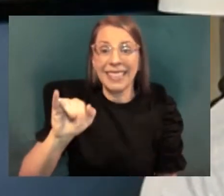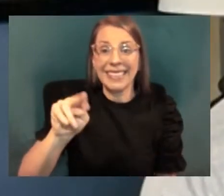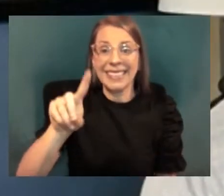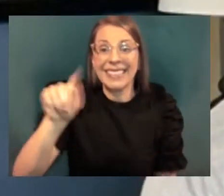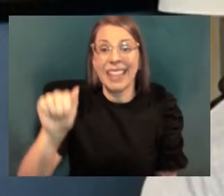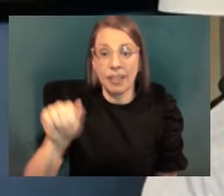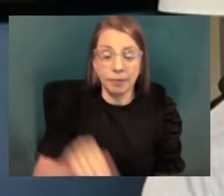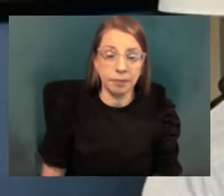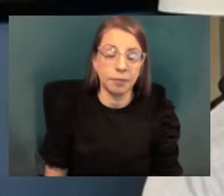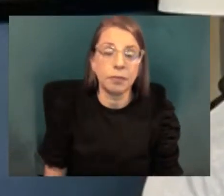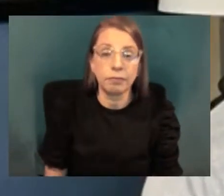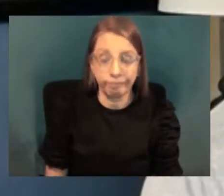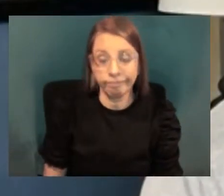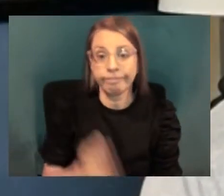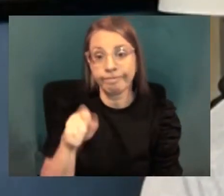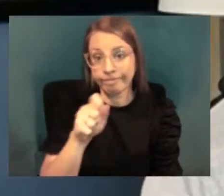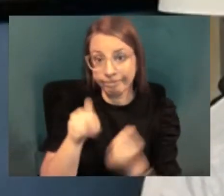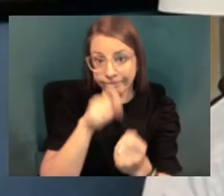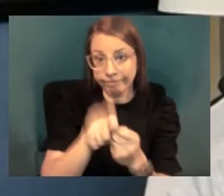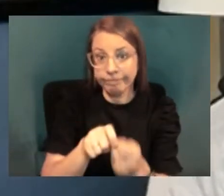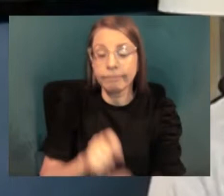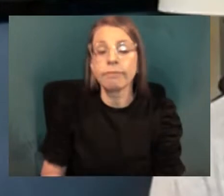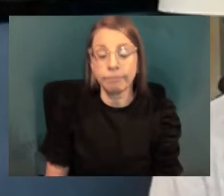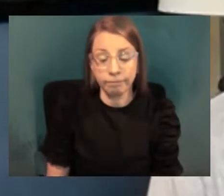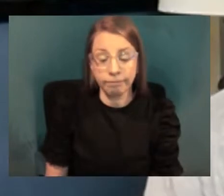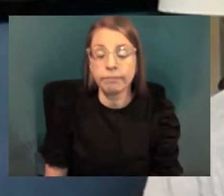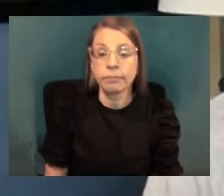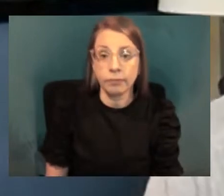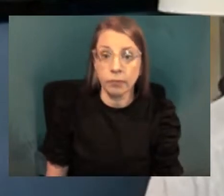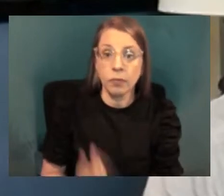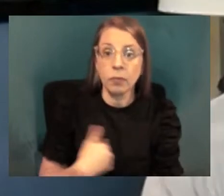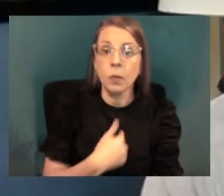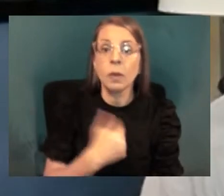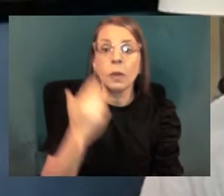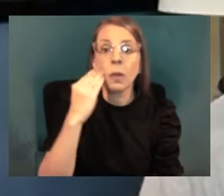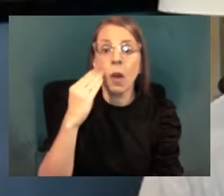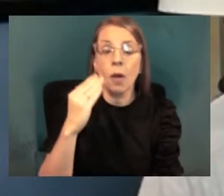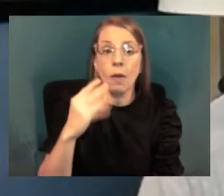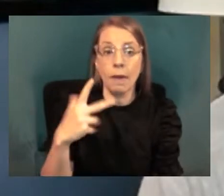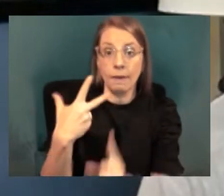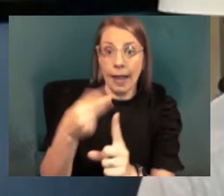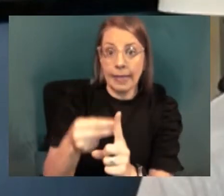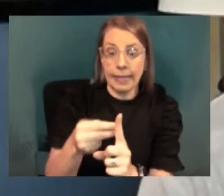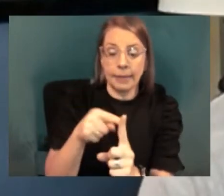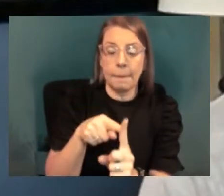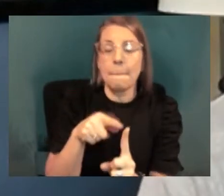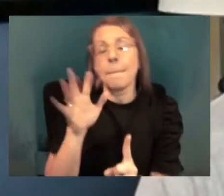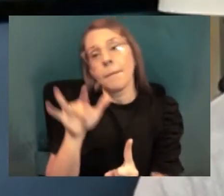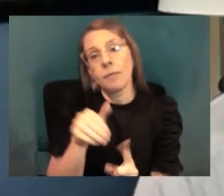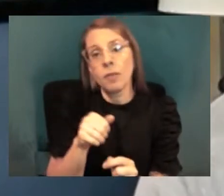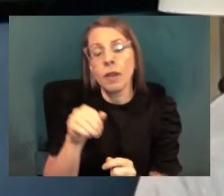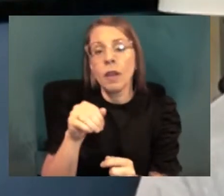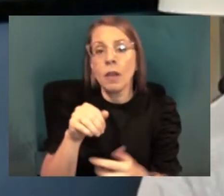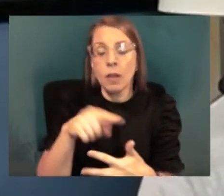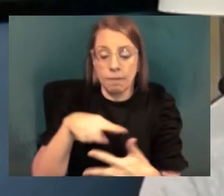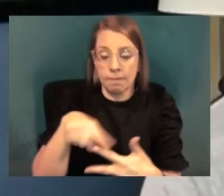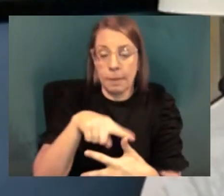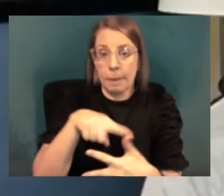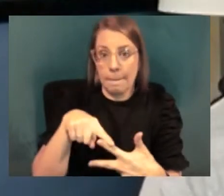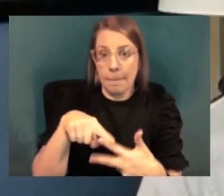Yeah, exactly. We know the vaccines. We really equate the Pfizer and the Moderna